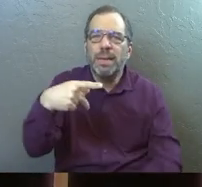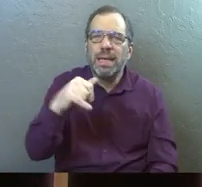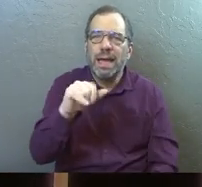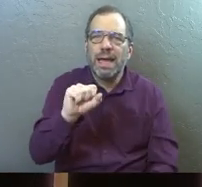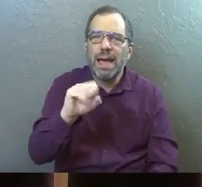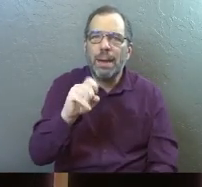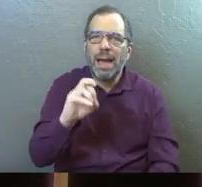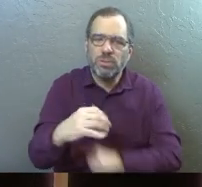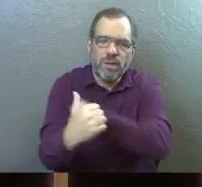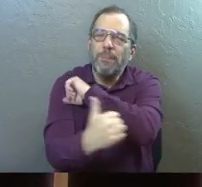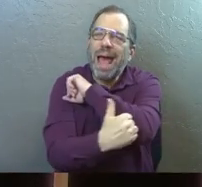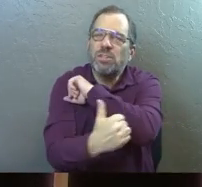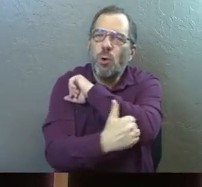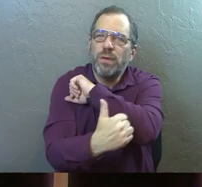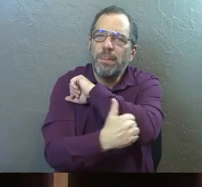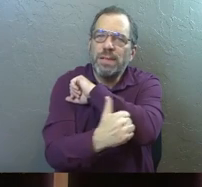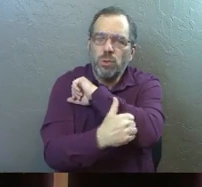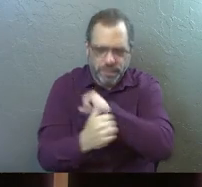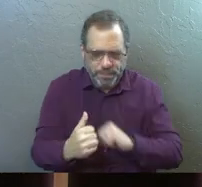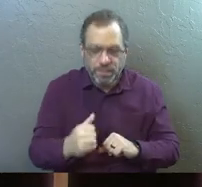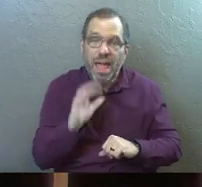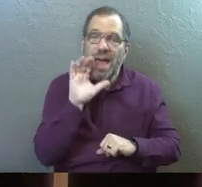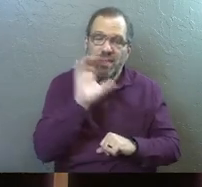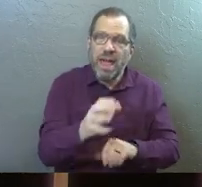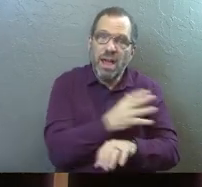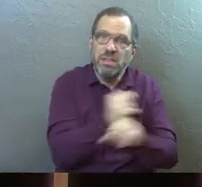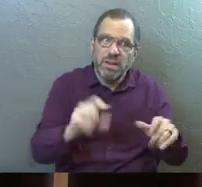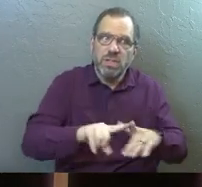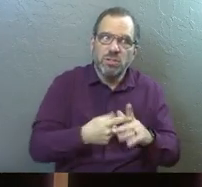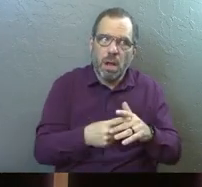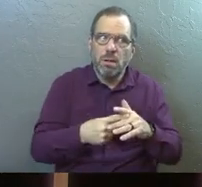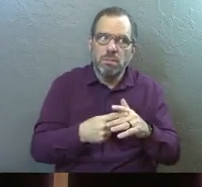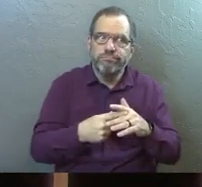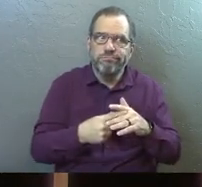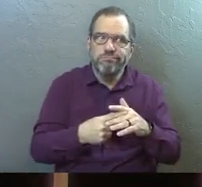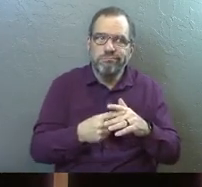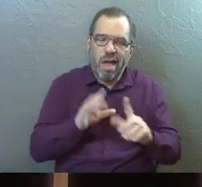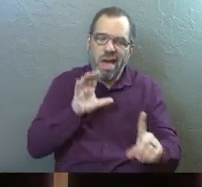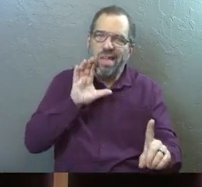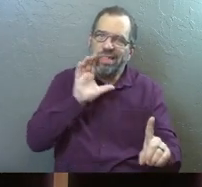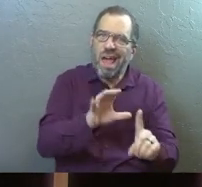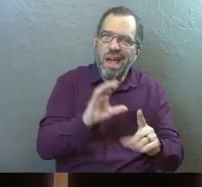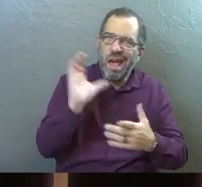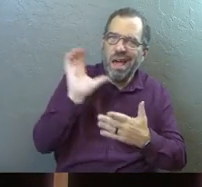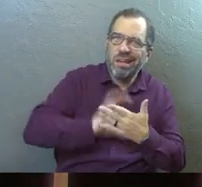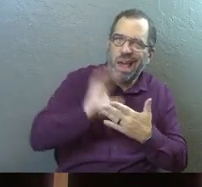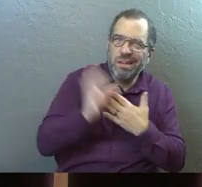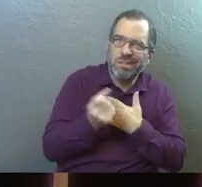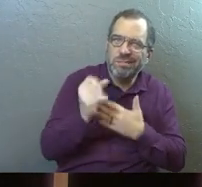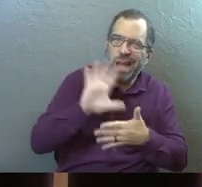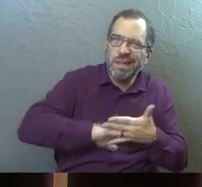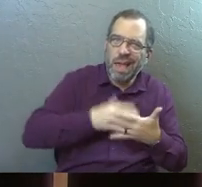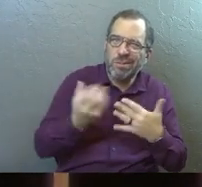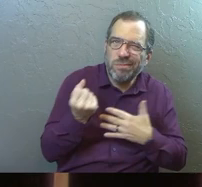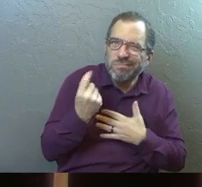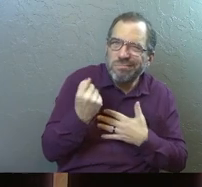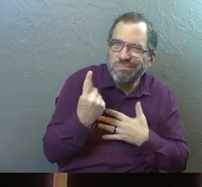God saved them. Their salvation became the beginning of their calendar. Does that make sense?